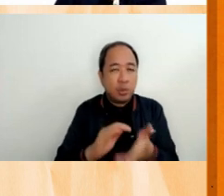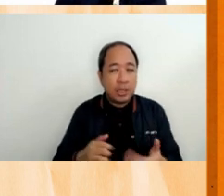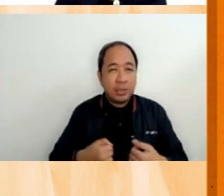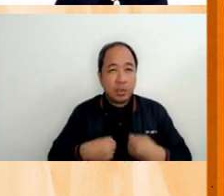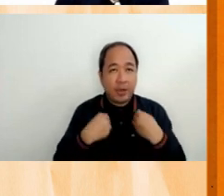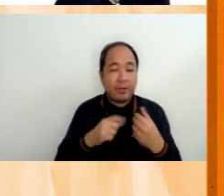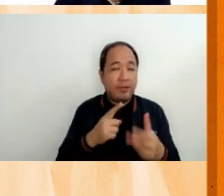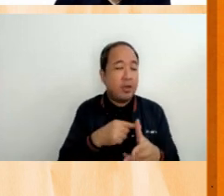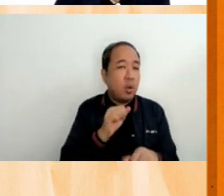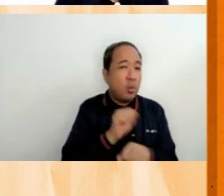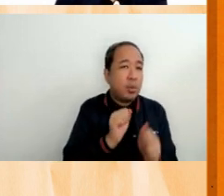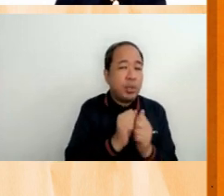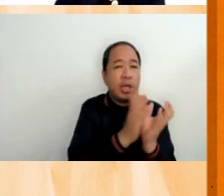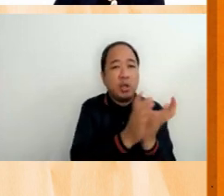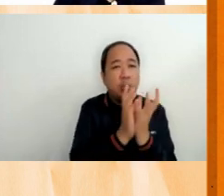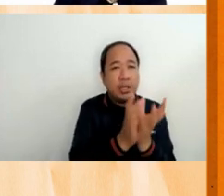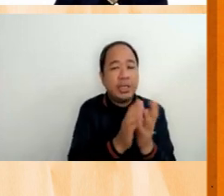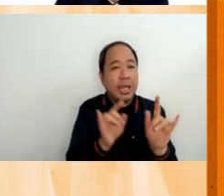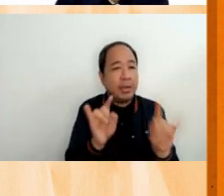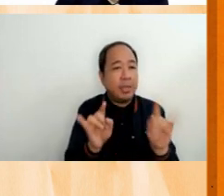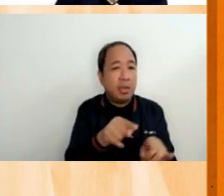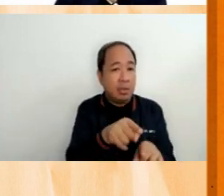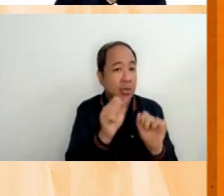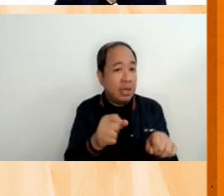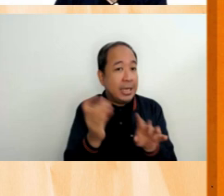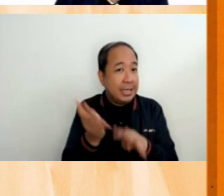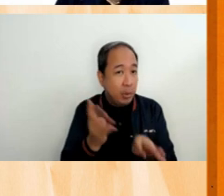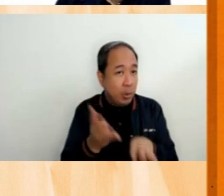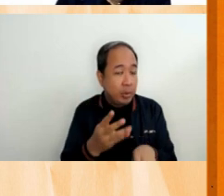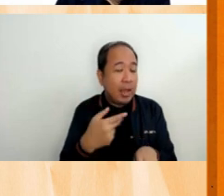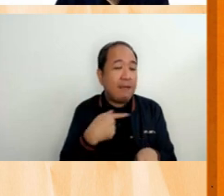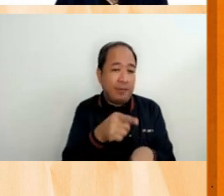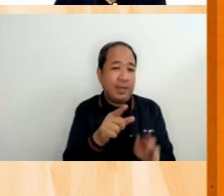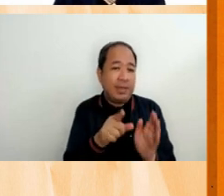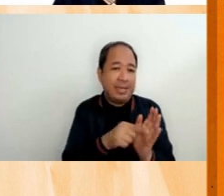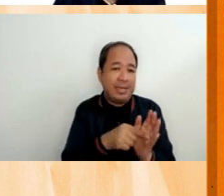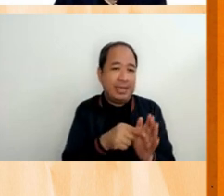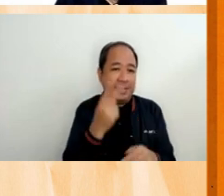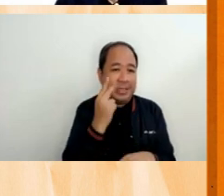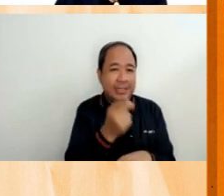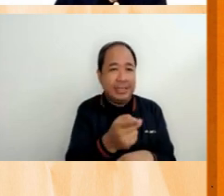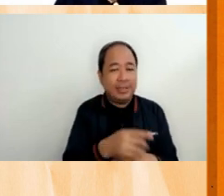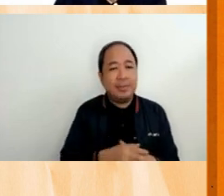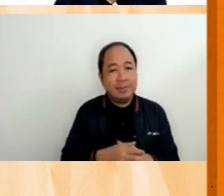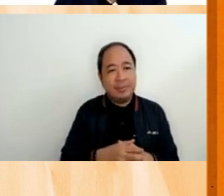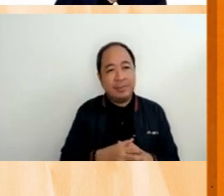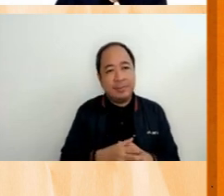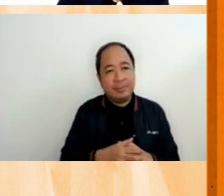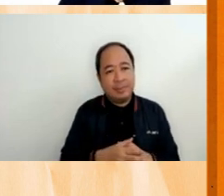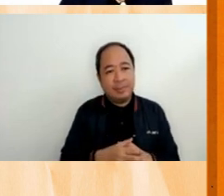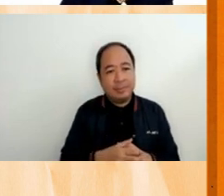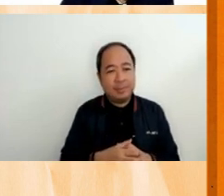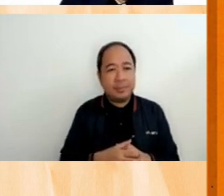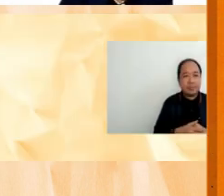So what schools can do now? Schools should have evidence-based suicide prevention and